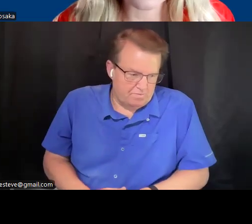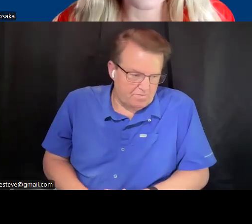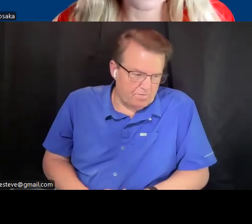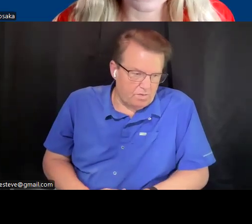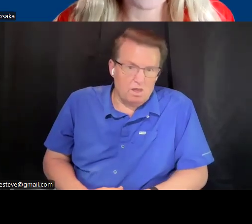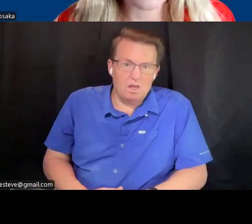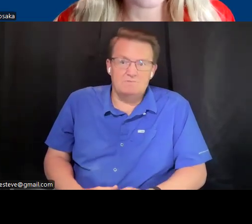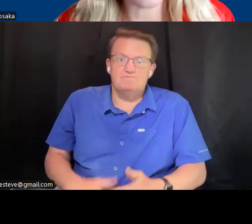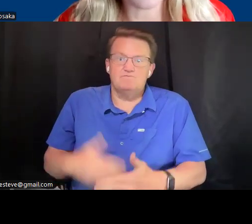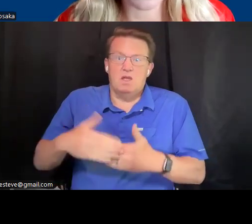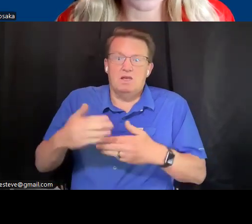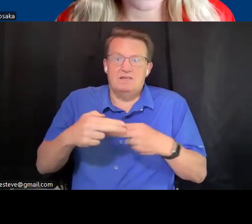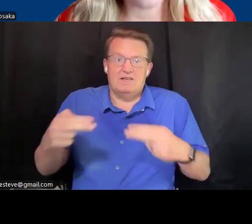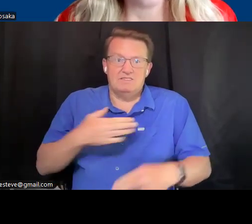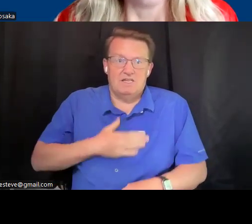Next slide, please.